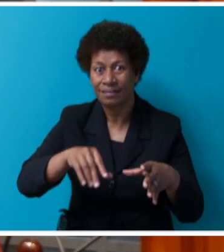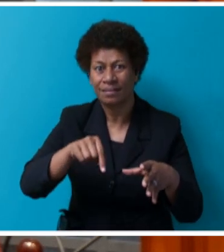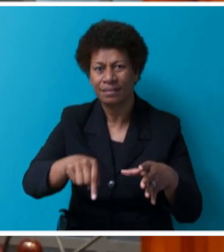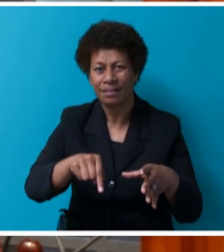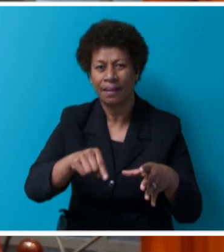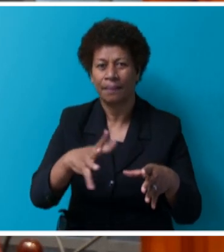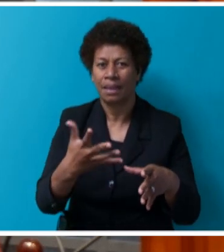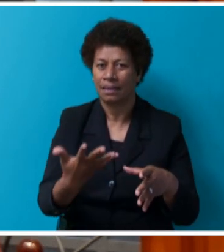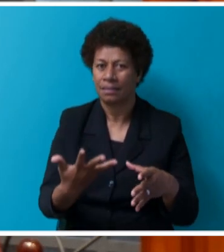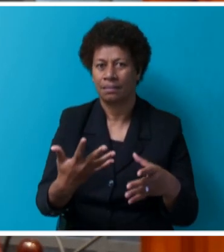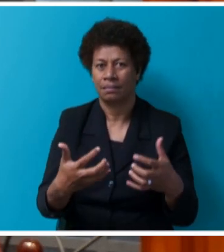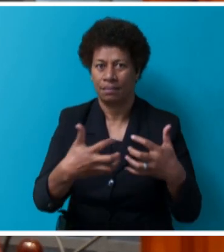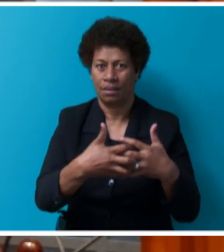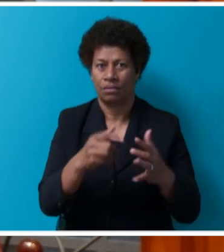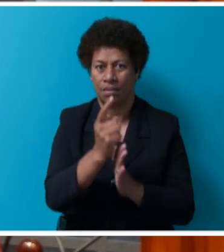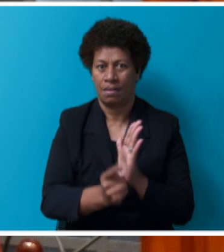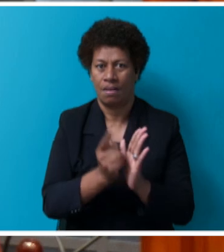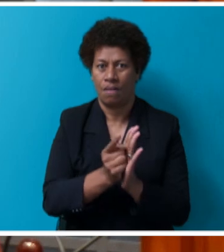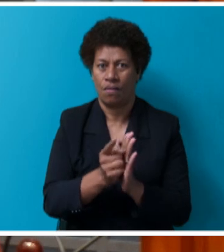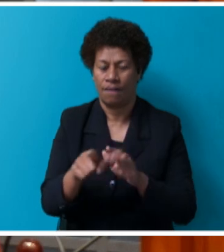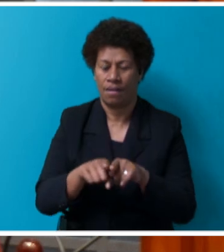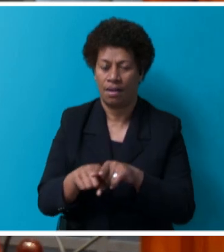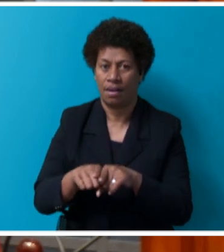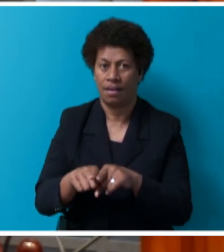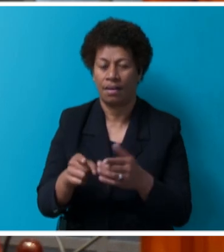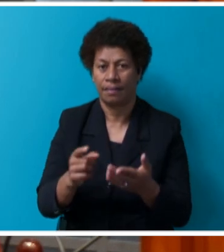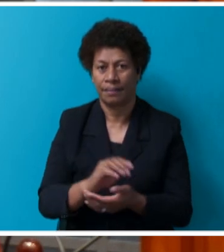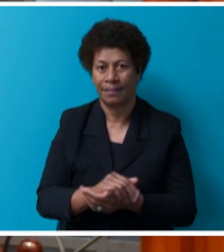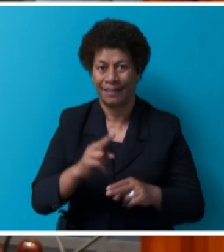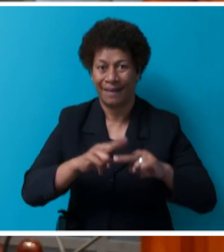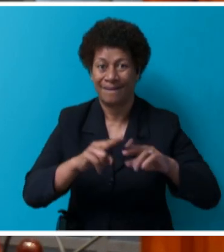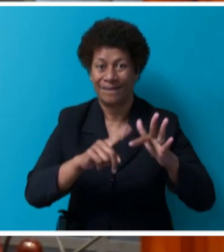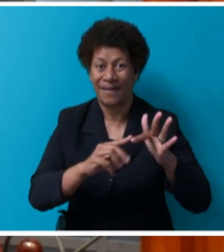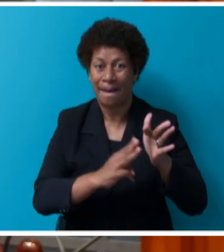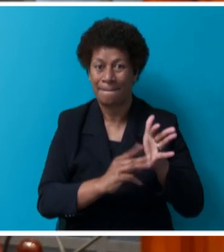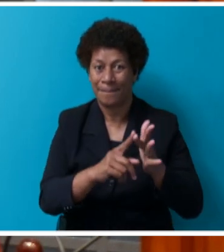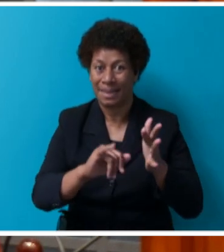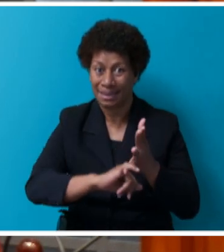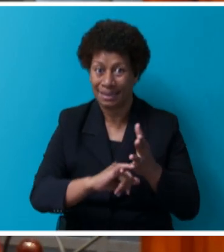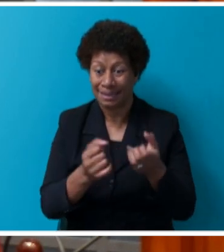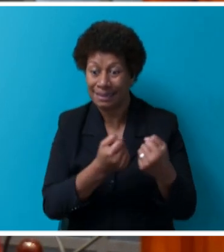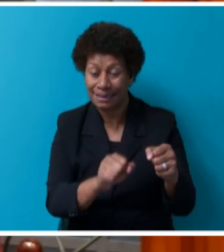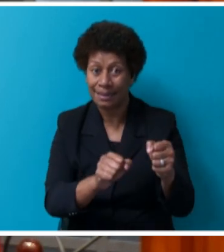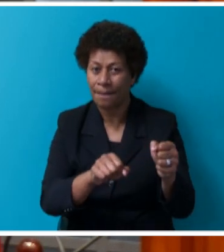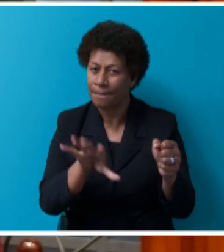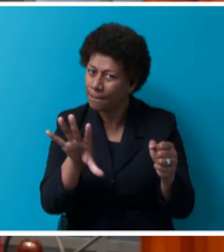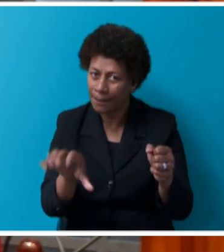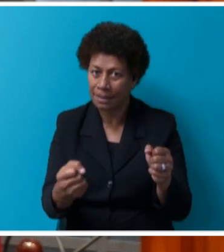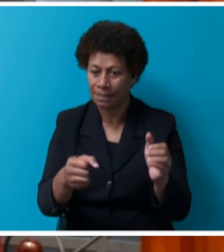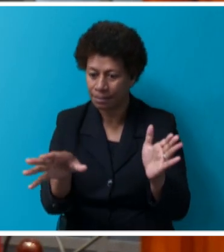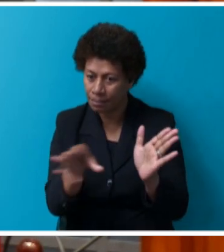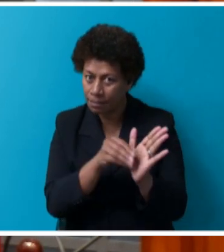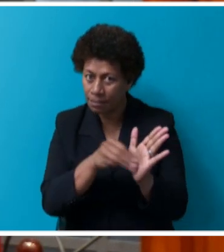accountability to the extended hours of learning. Our FEMI system, Mr. Speaker, sir, is being addressed to capture the learnings and hours of work